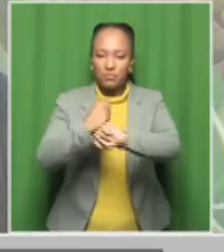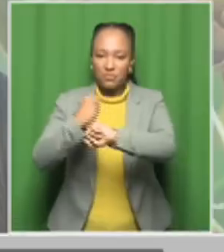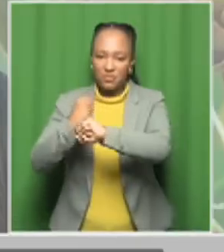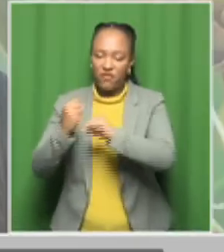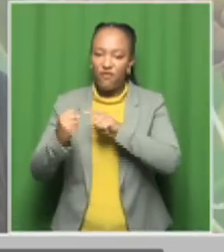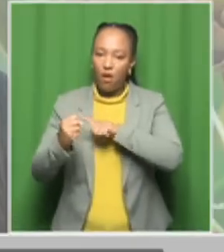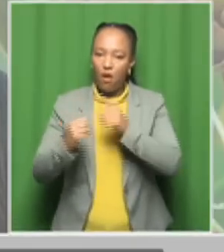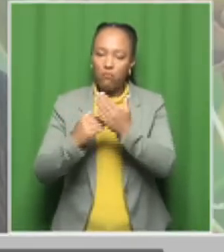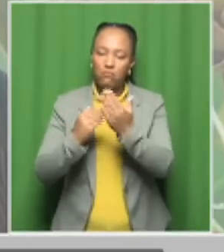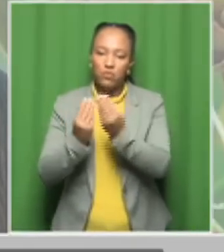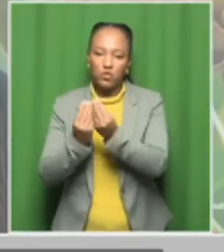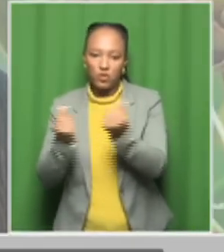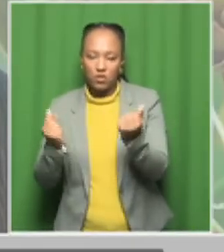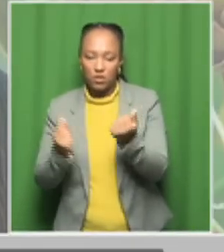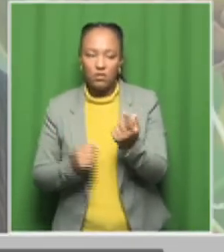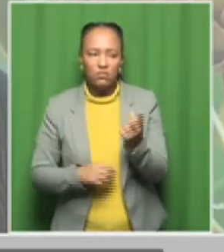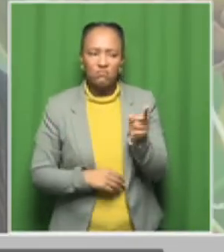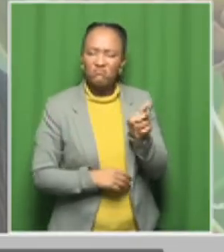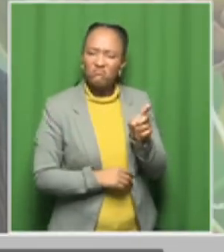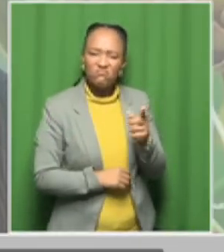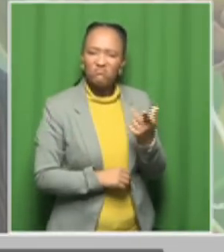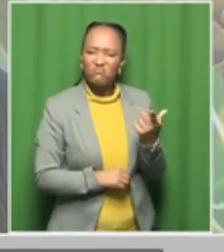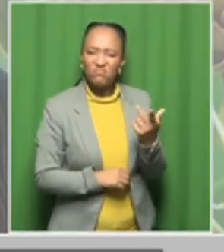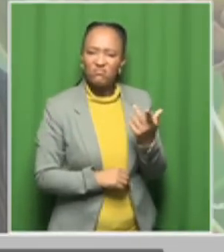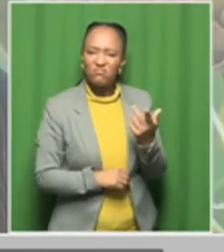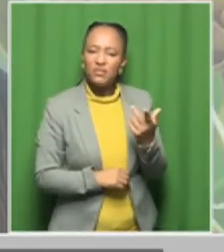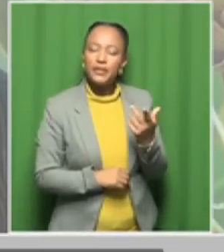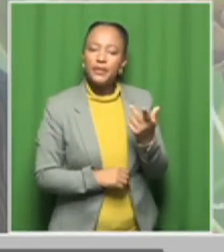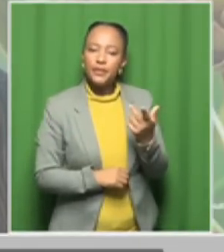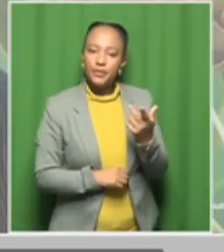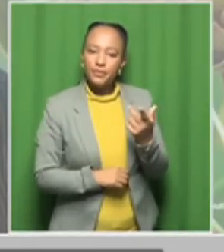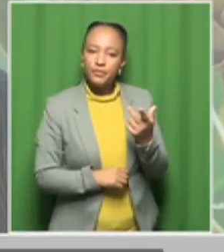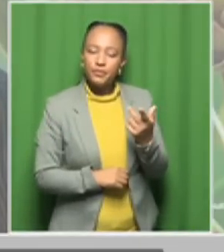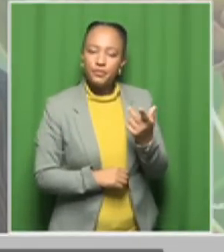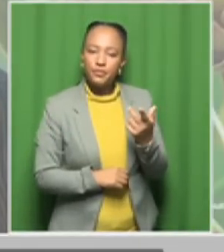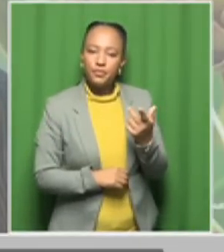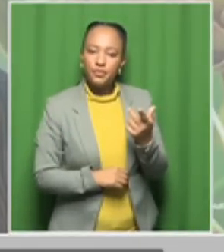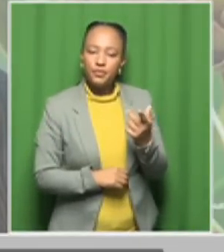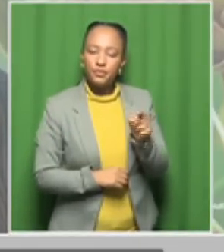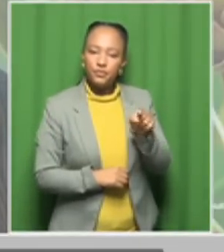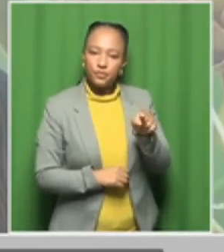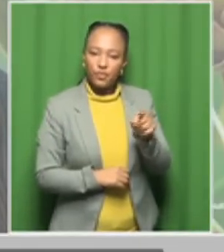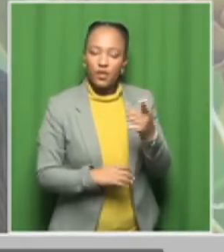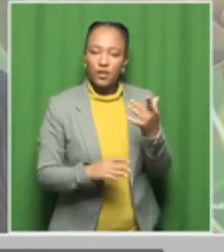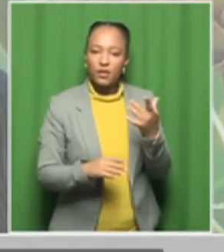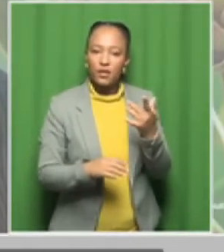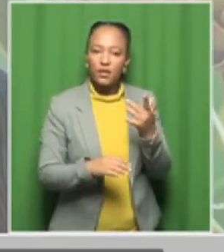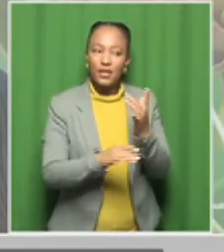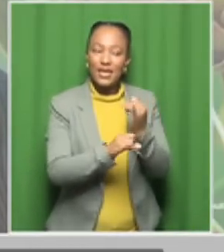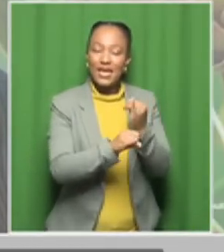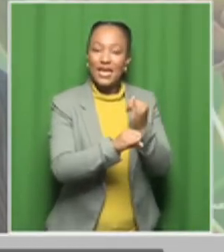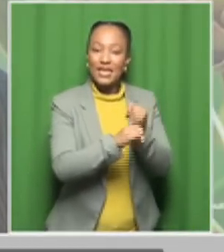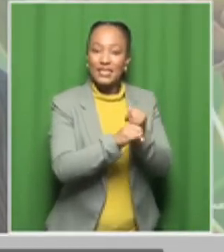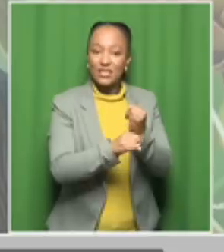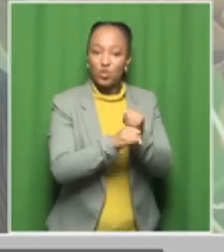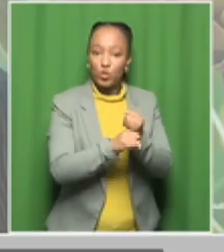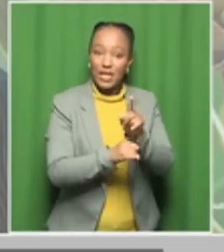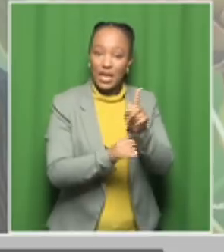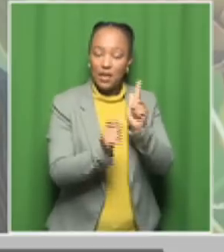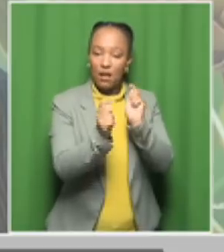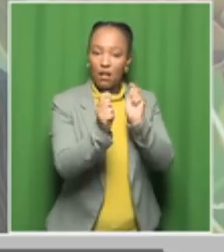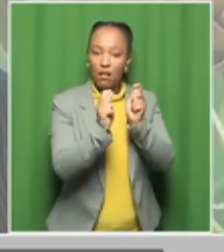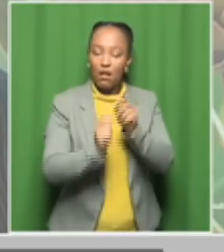What about pushing for the restructuring and reform of institutions such as the Bretton Woods institutions in order to